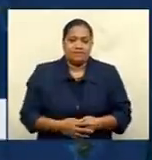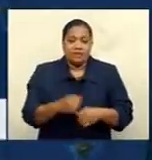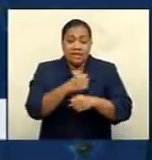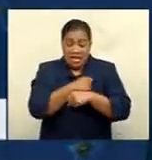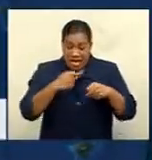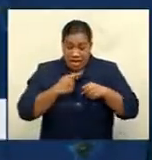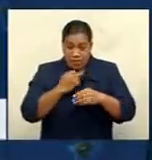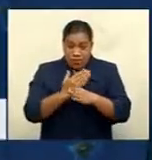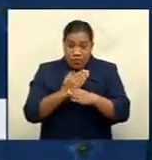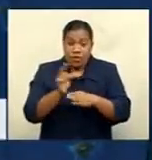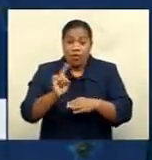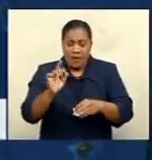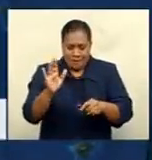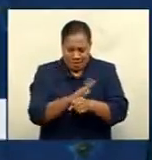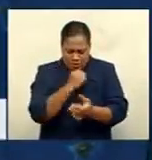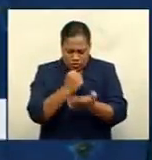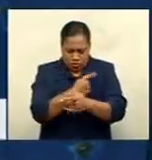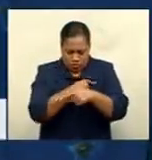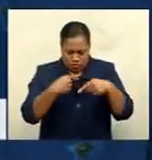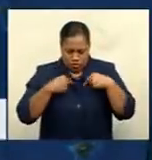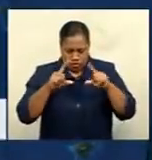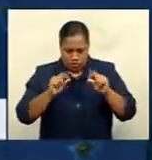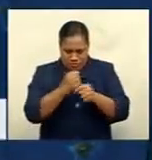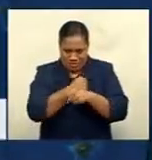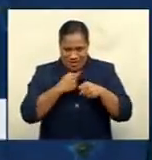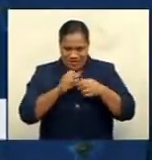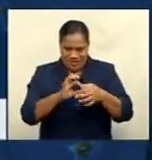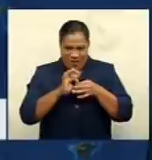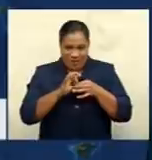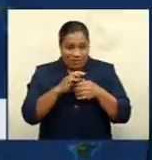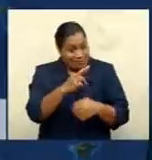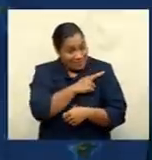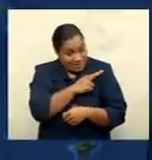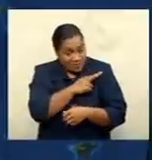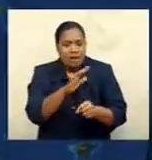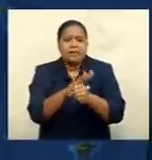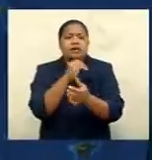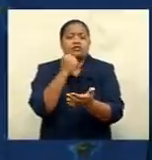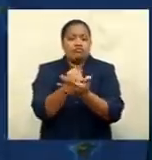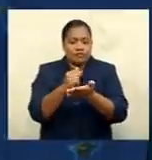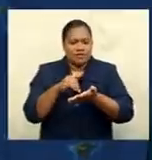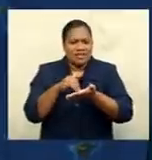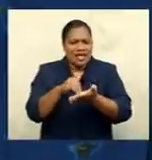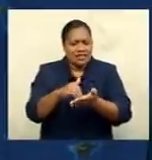parts in terms of the health protection, in terms of